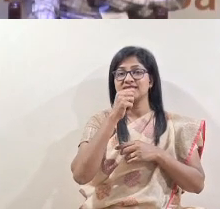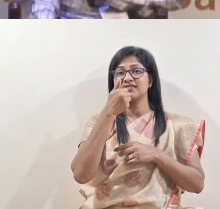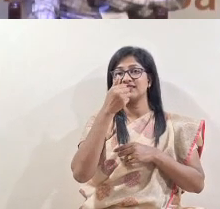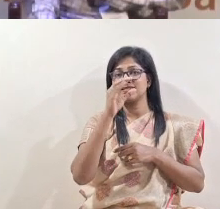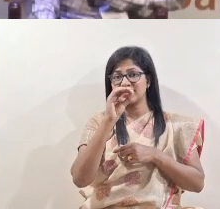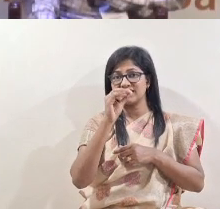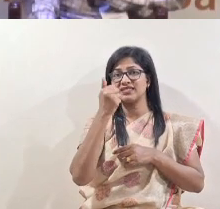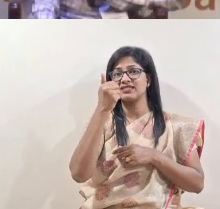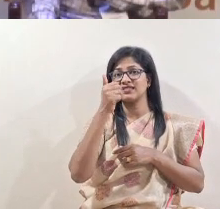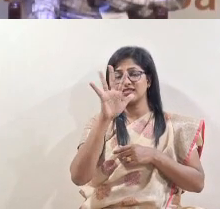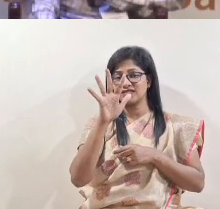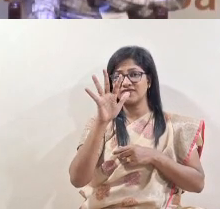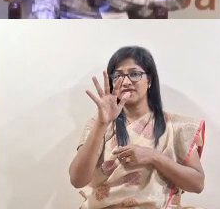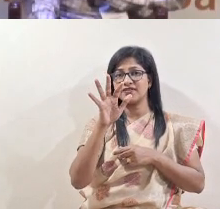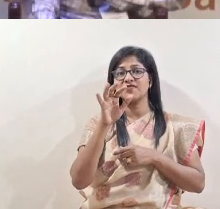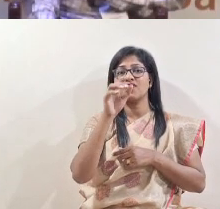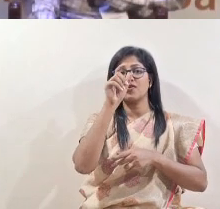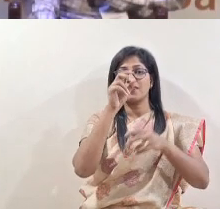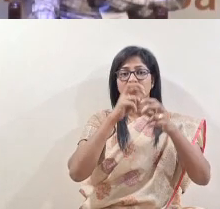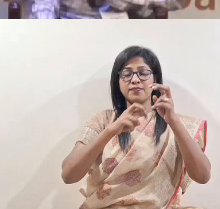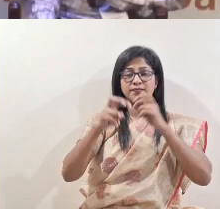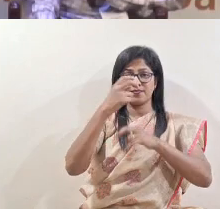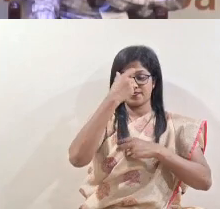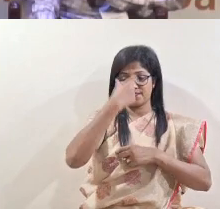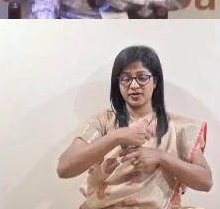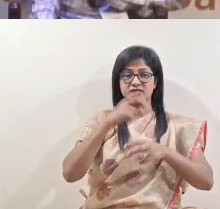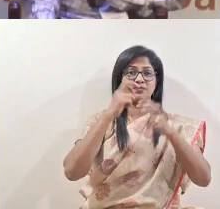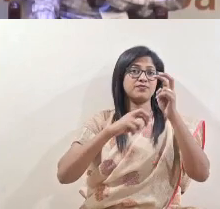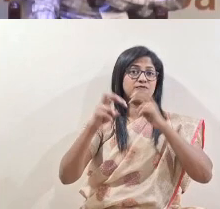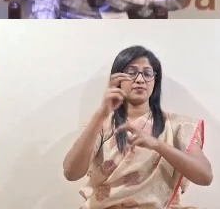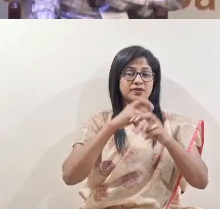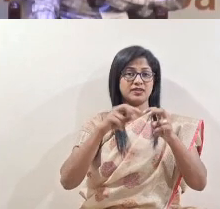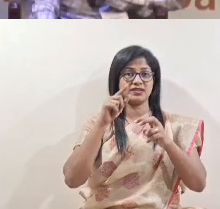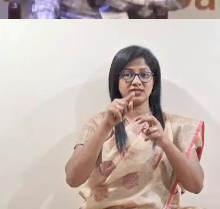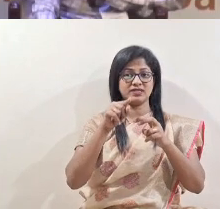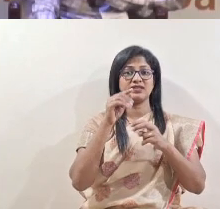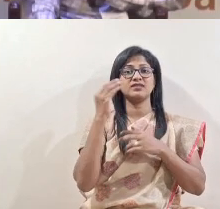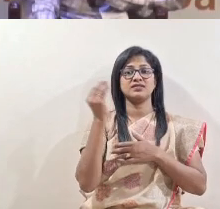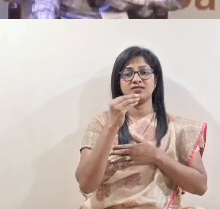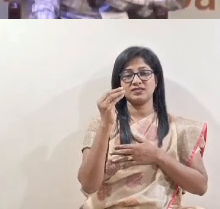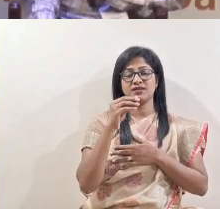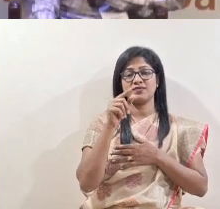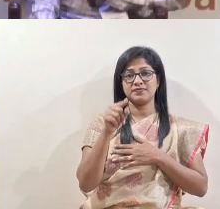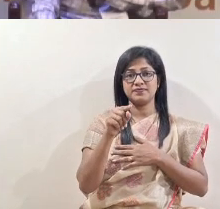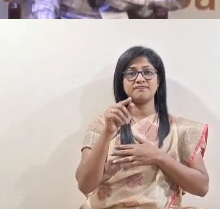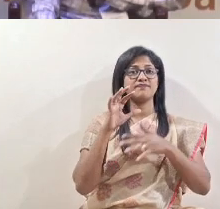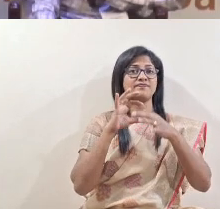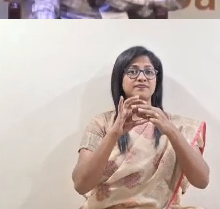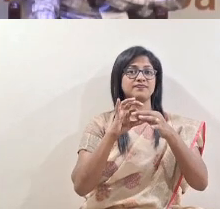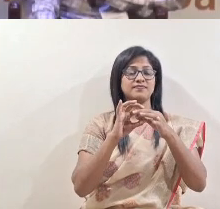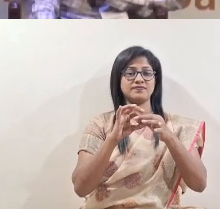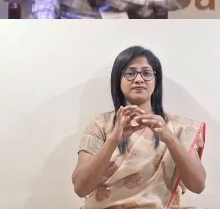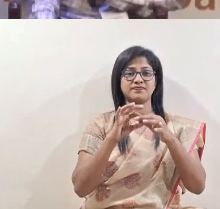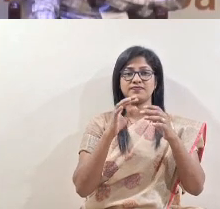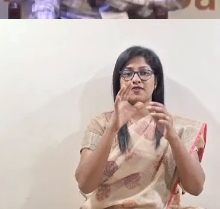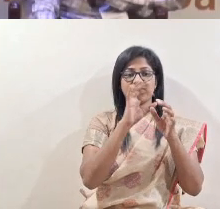mobility, personal mobility, is something which probably doesn't correlate with 50,